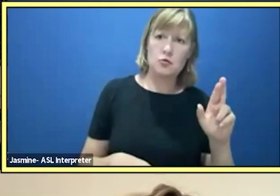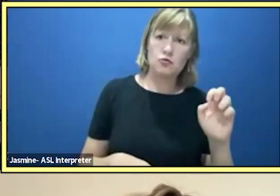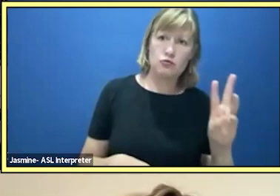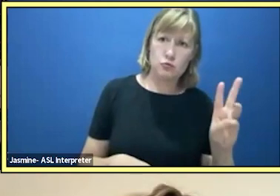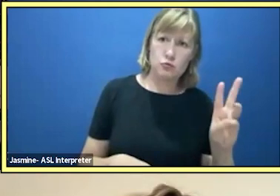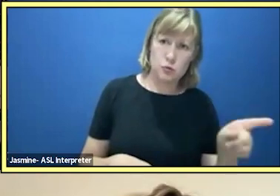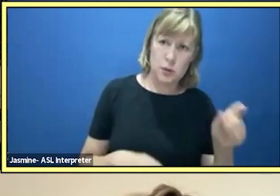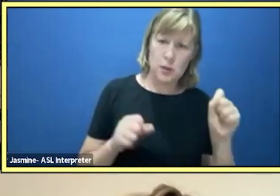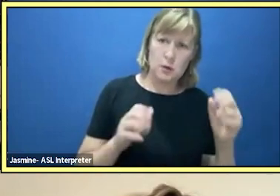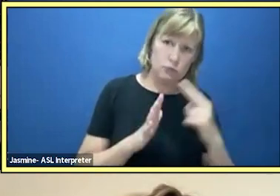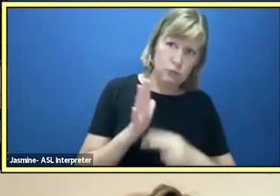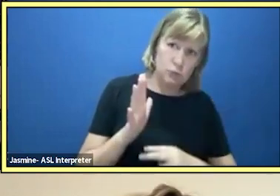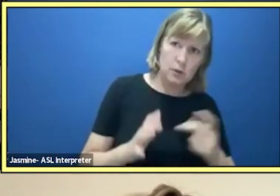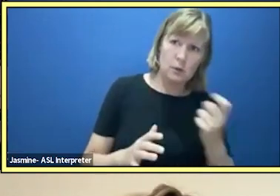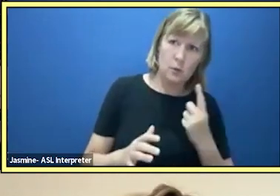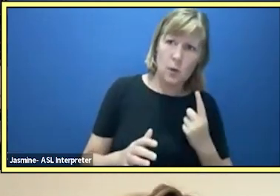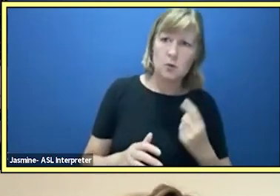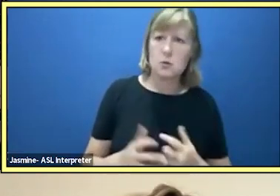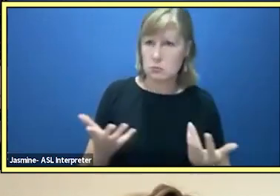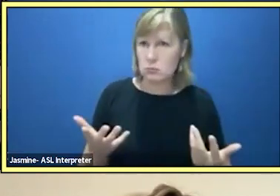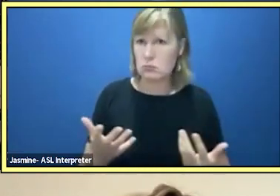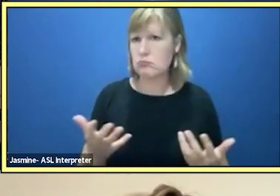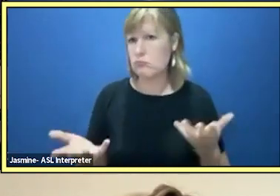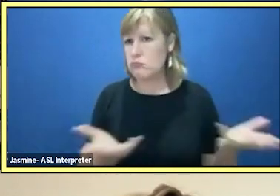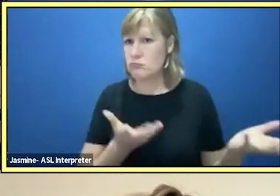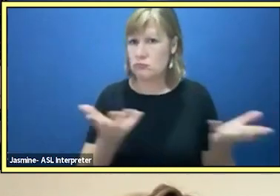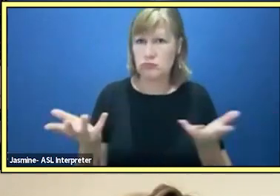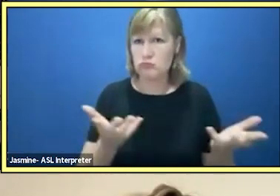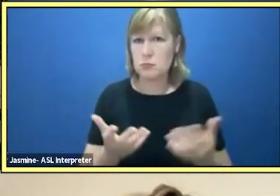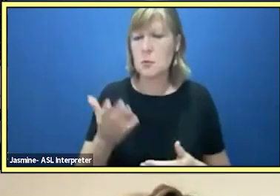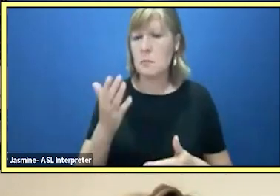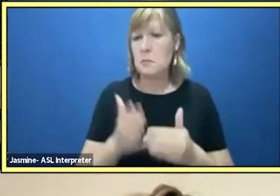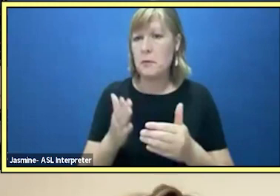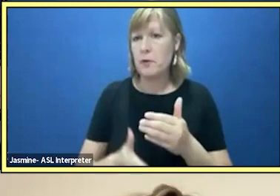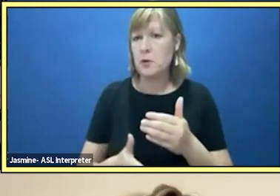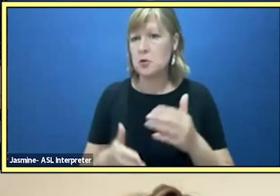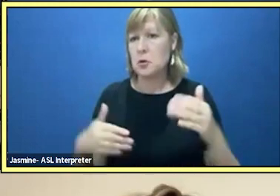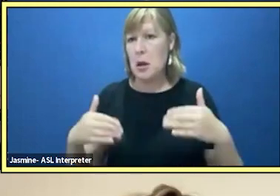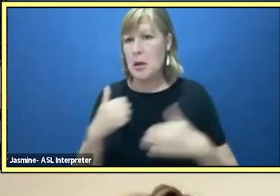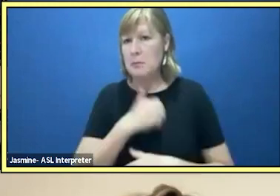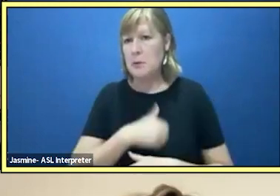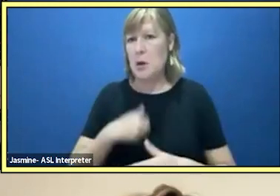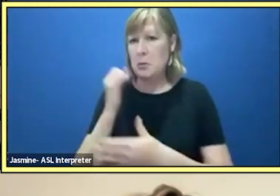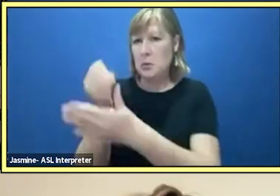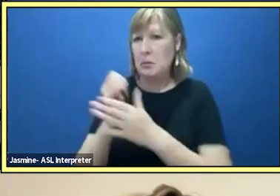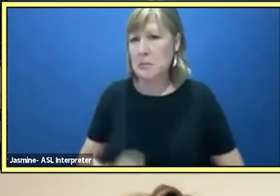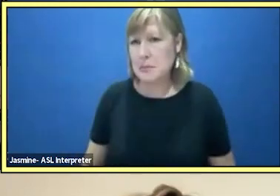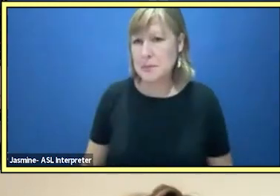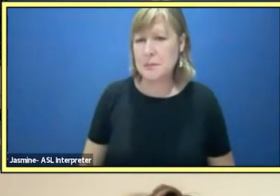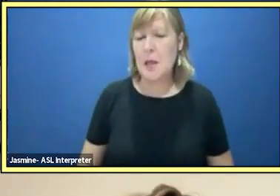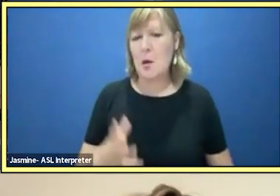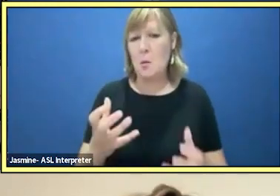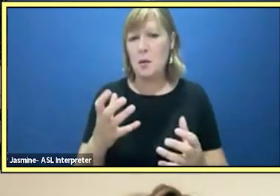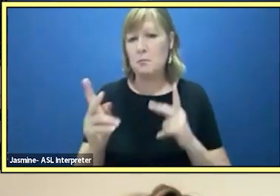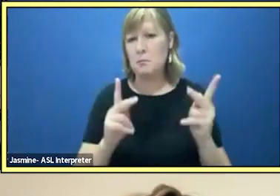table, let's try. So you might not have been finished answering Greg's question, and I apologize. I just wanted to make sure that people weren't feeling left